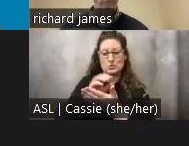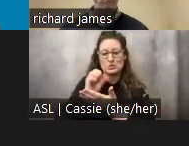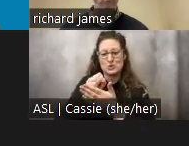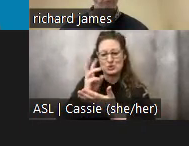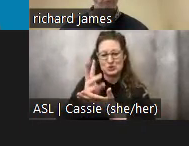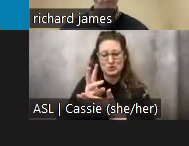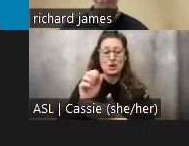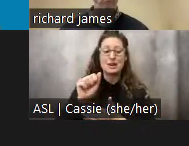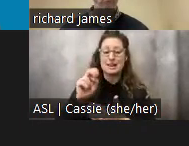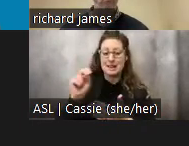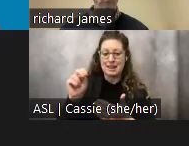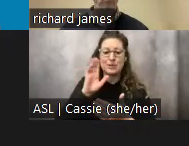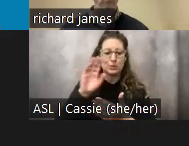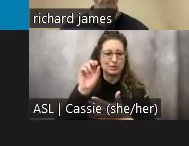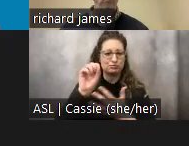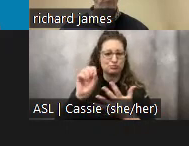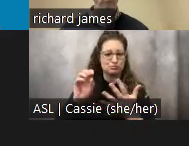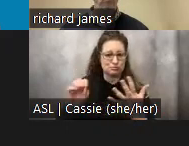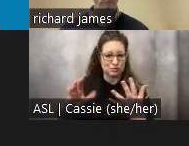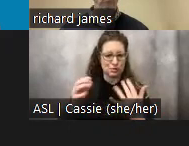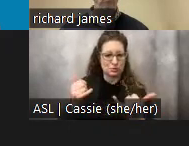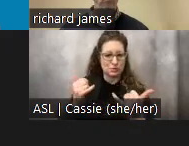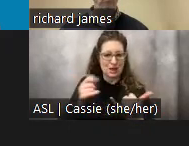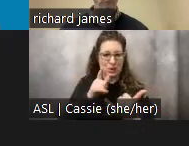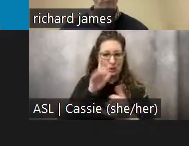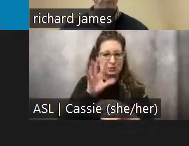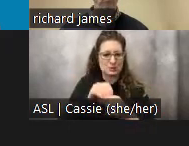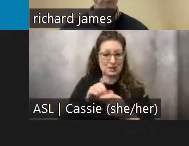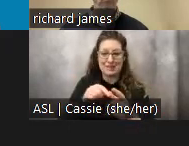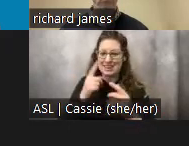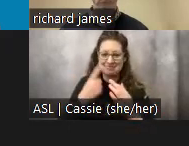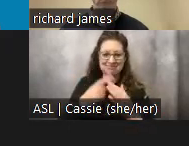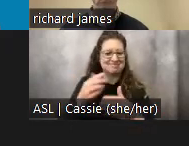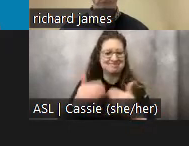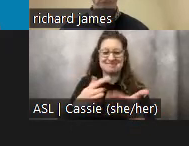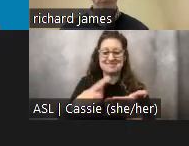panelists, and then we will dive into the discussion. So thank you, Ann.